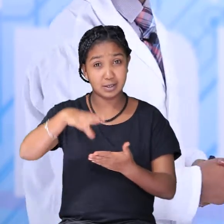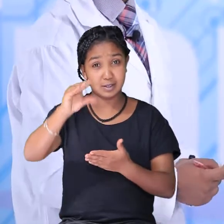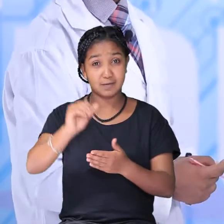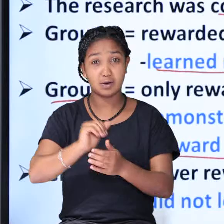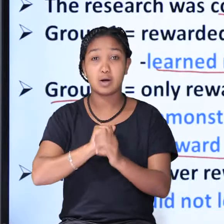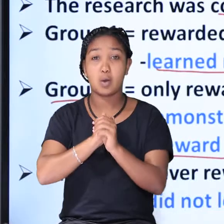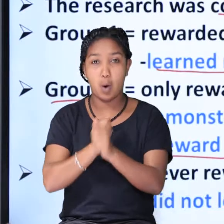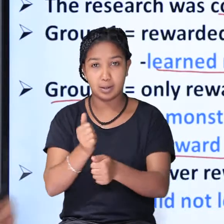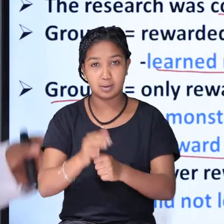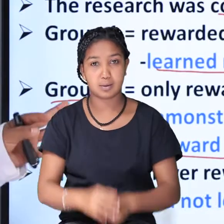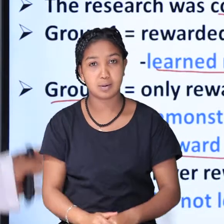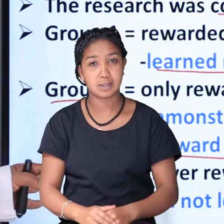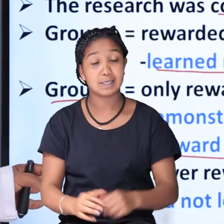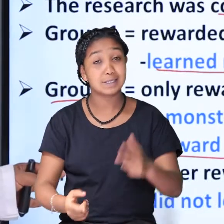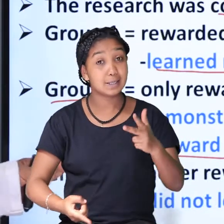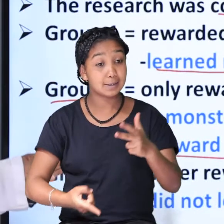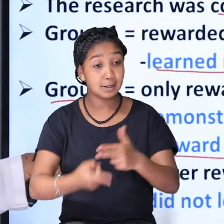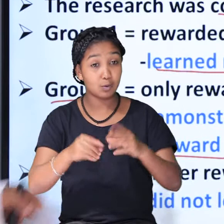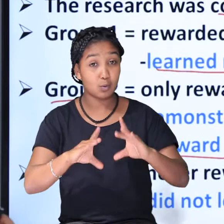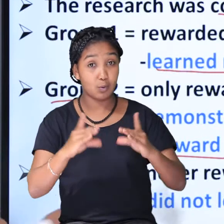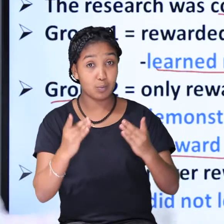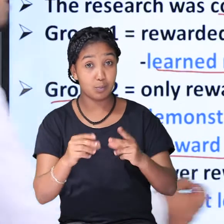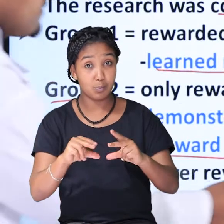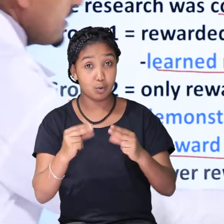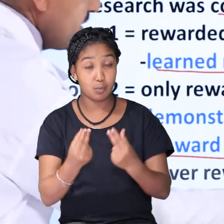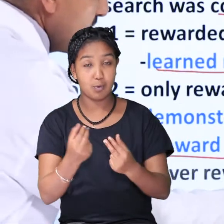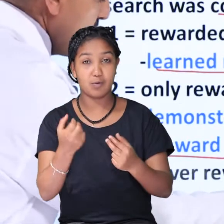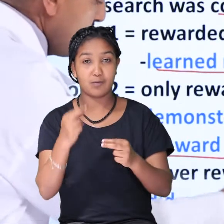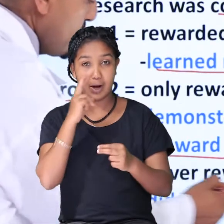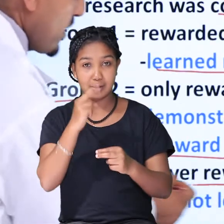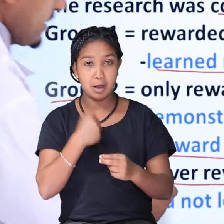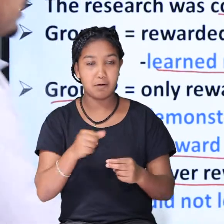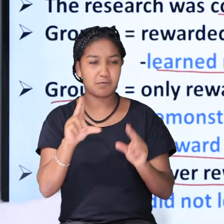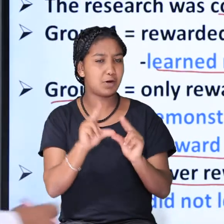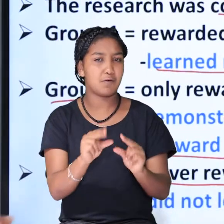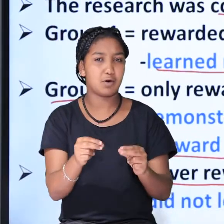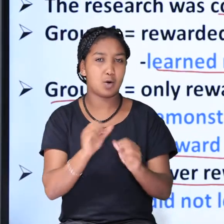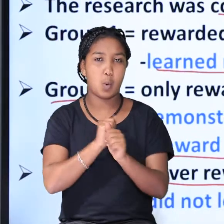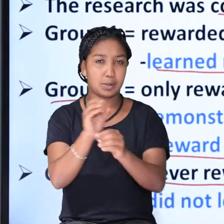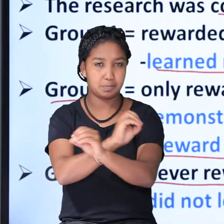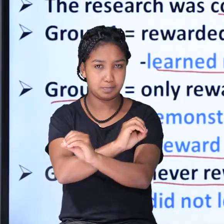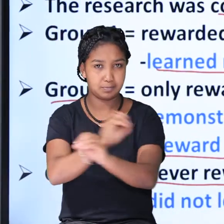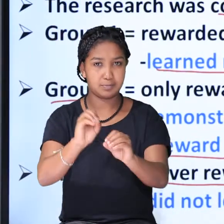reward. The third group of rats, they have never rewarded.